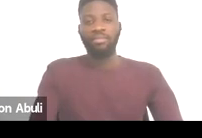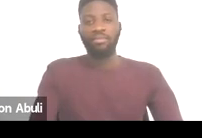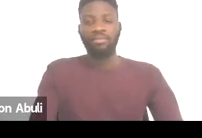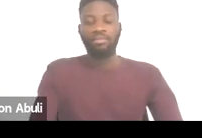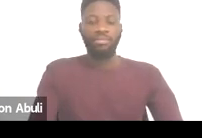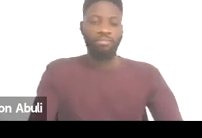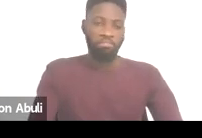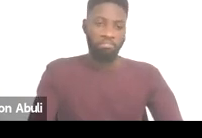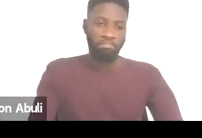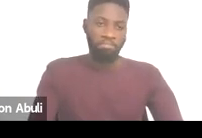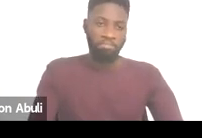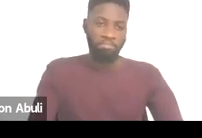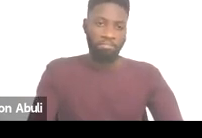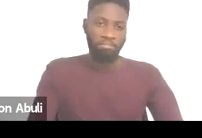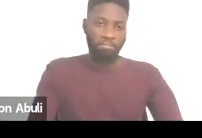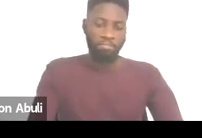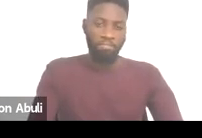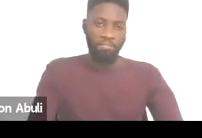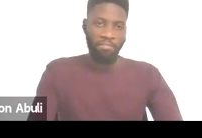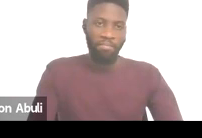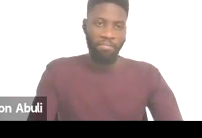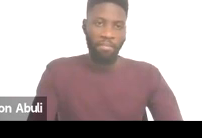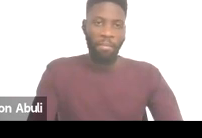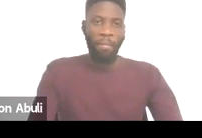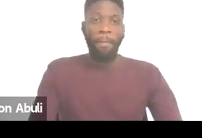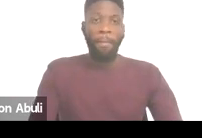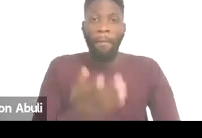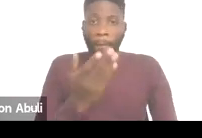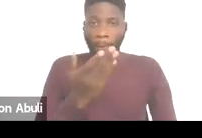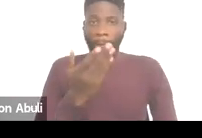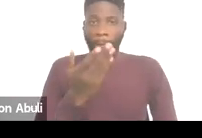So how do you become job ready?